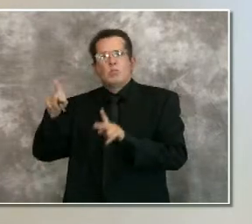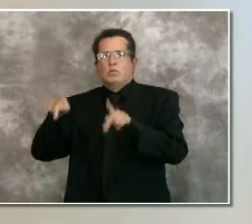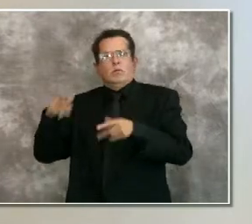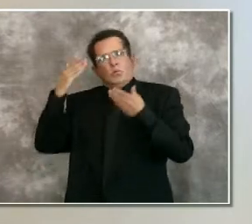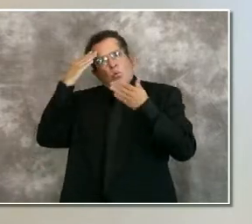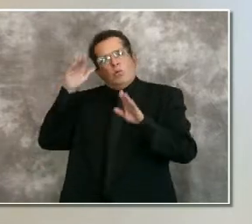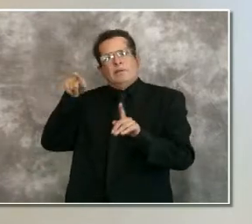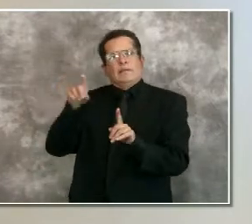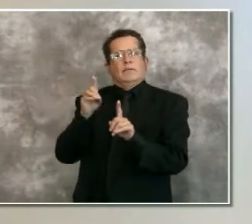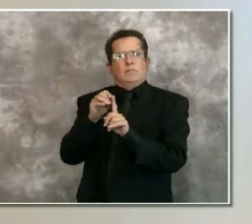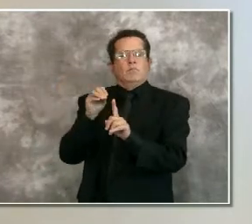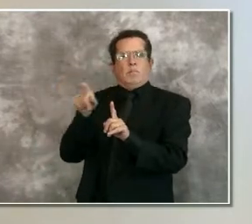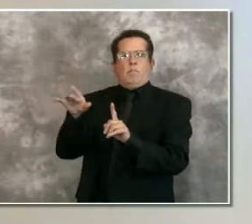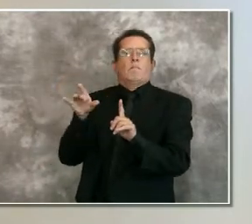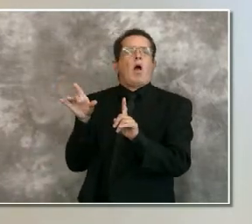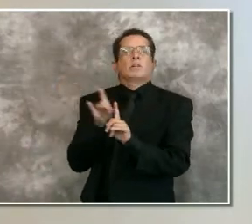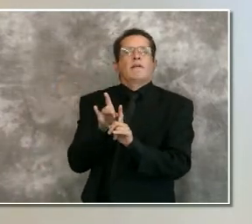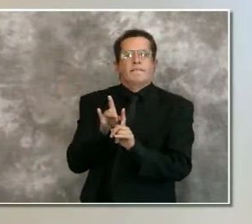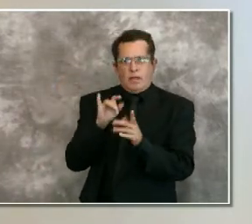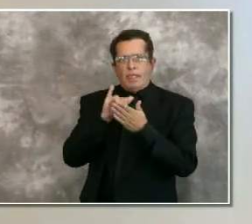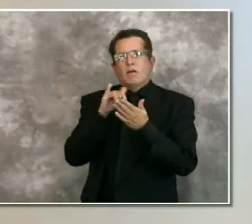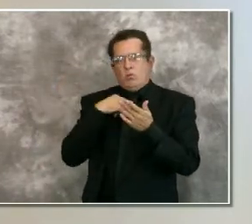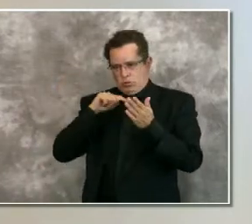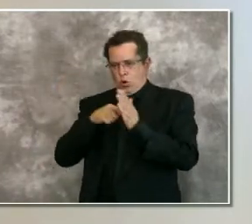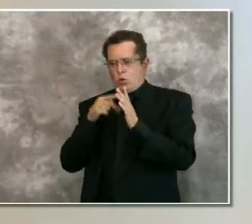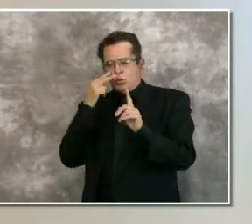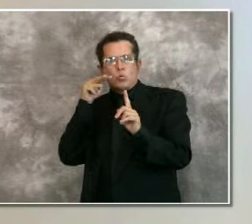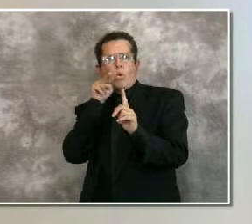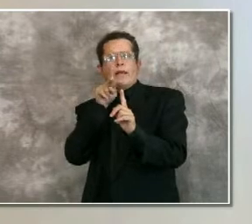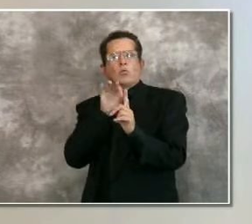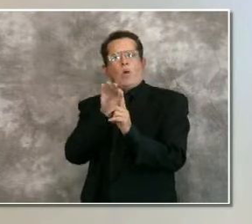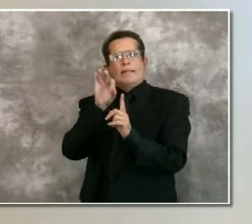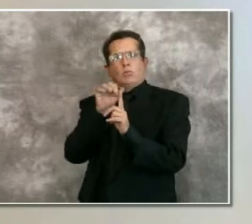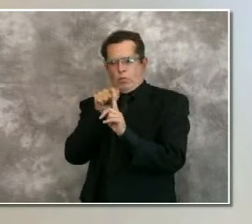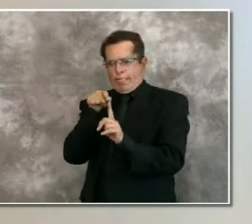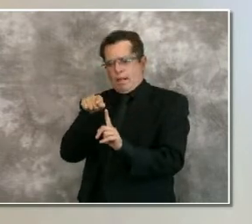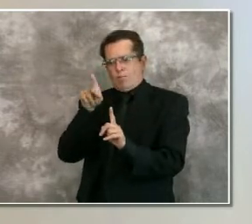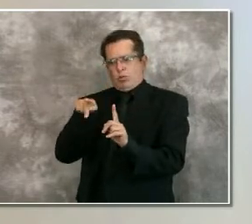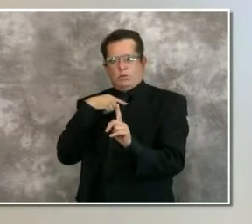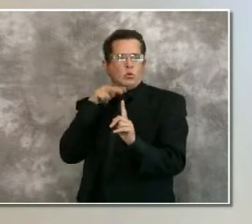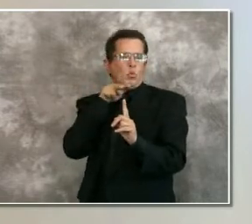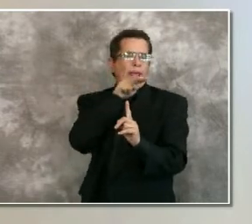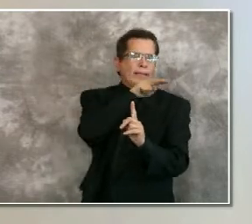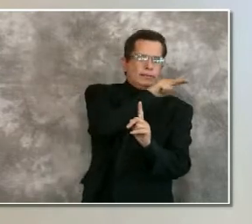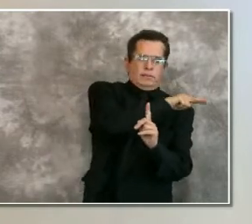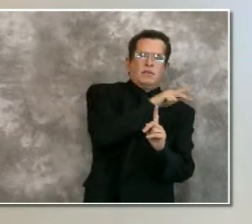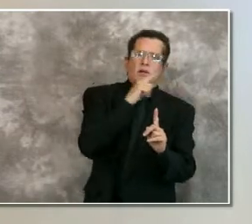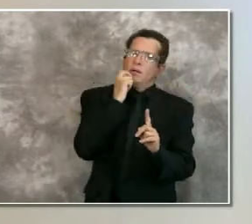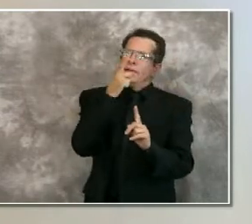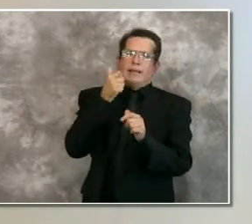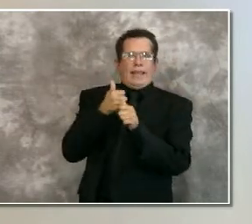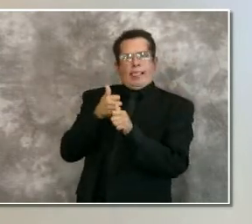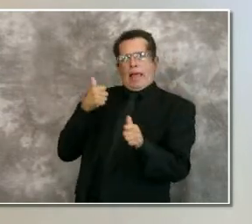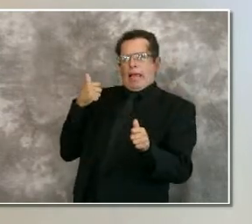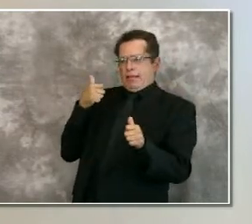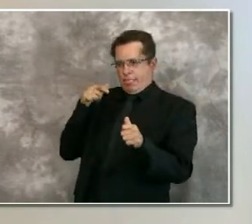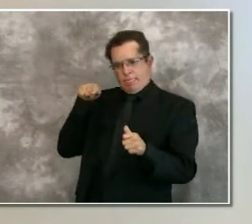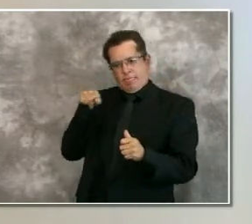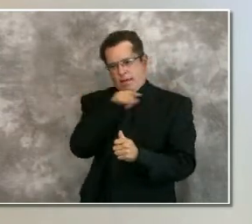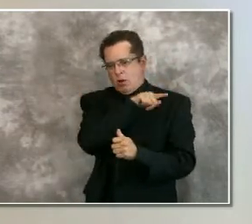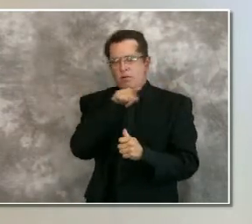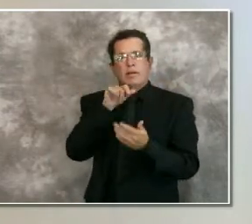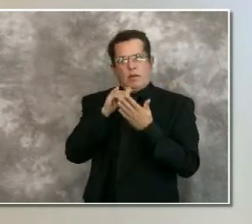positive. Then we begin the contact tracing process with close contact with that individual. And so there are significant delays, which is why